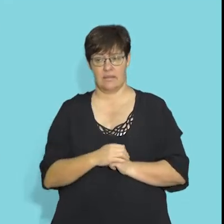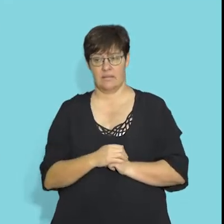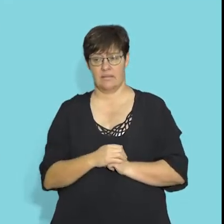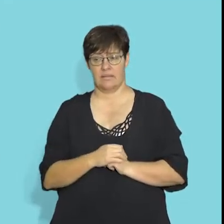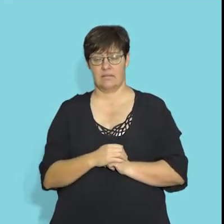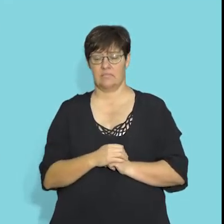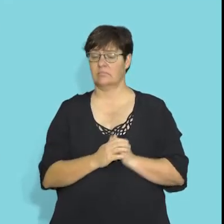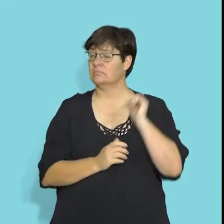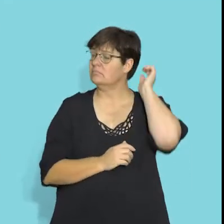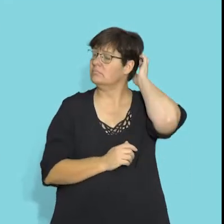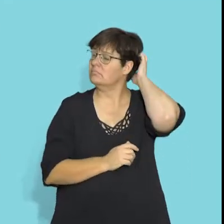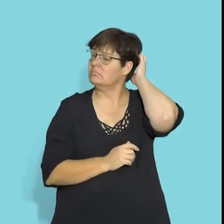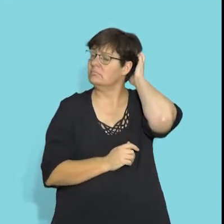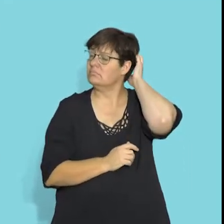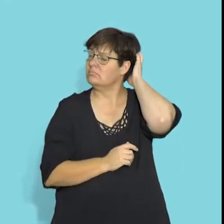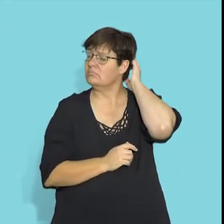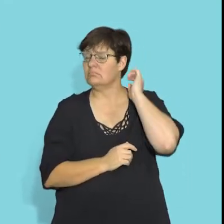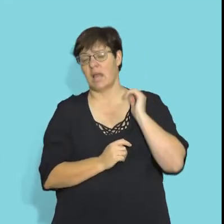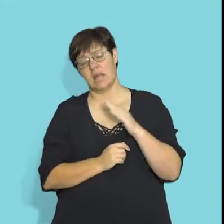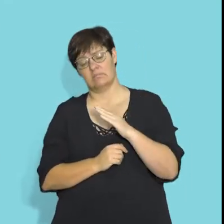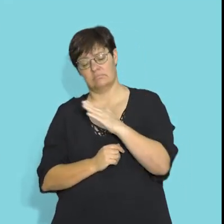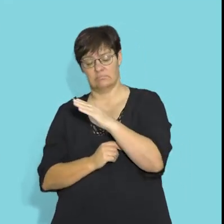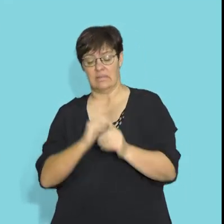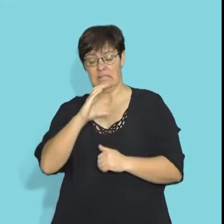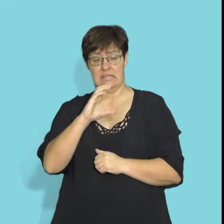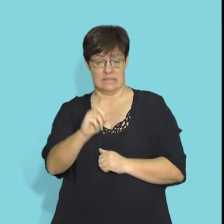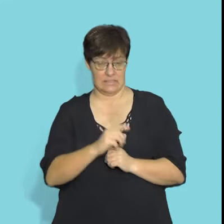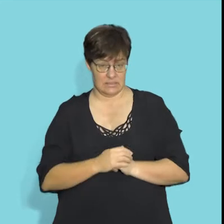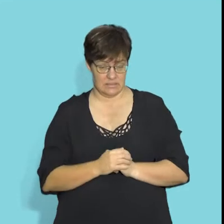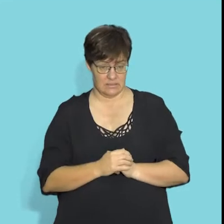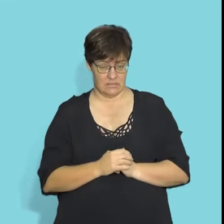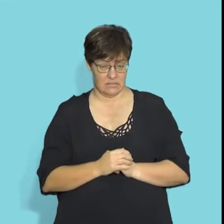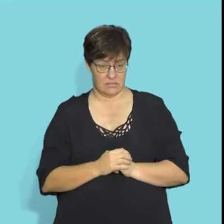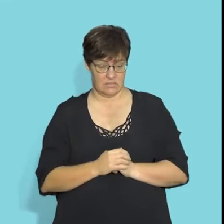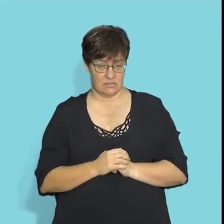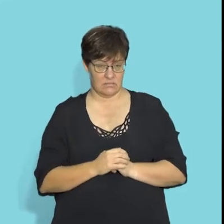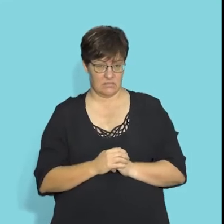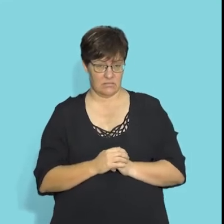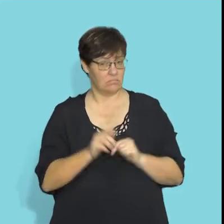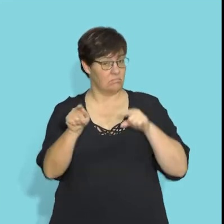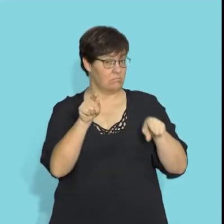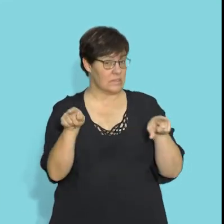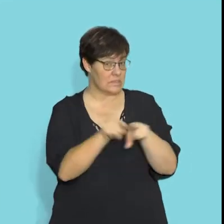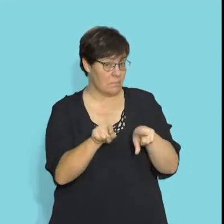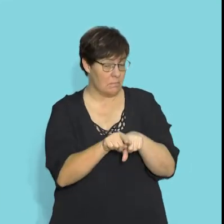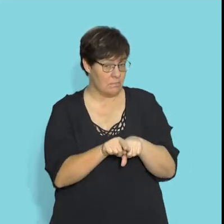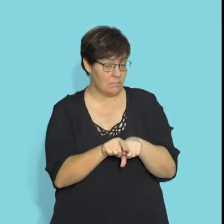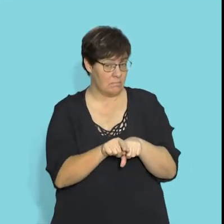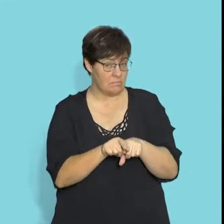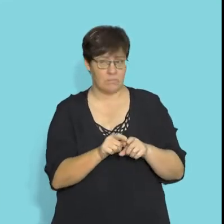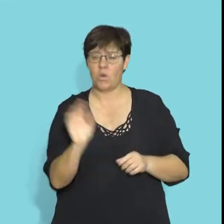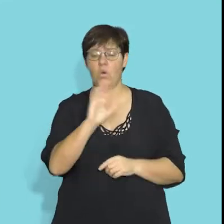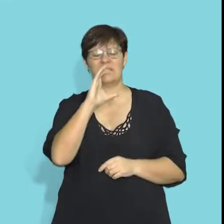and I work out the gradient of CD, the question is, are they the same? Sorry, not of